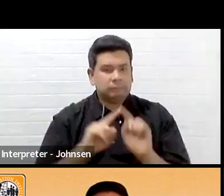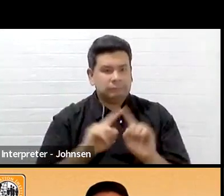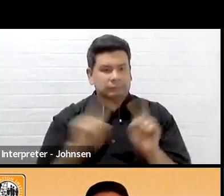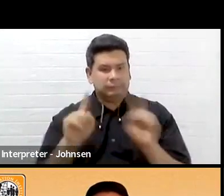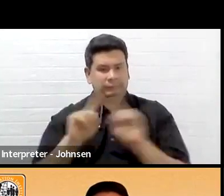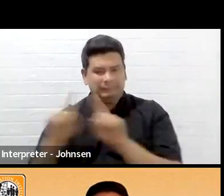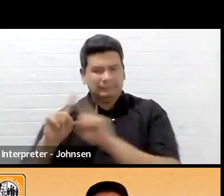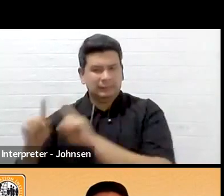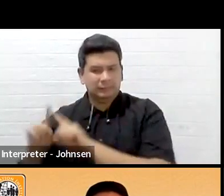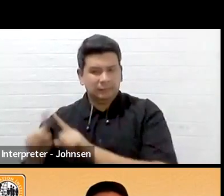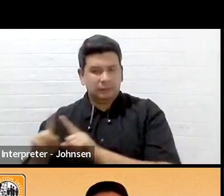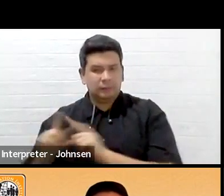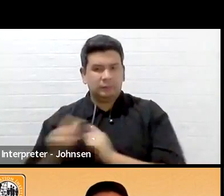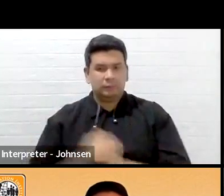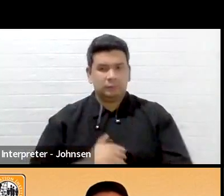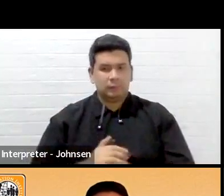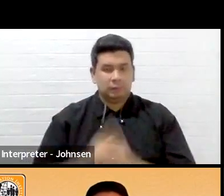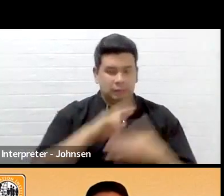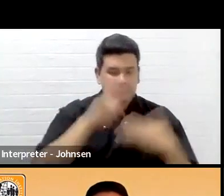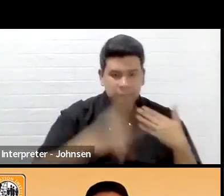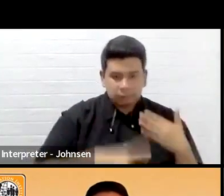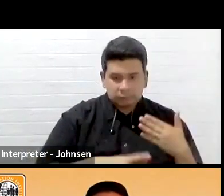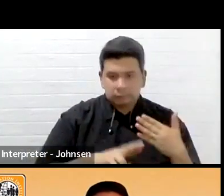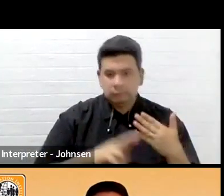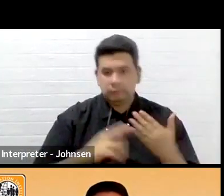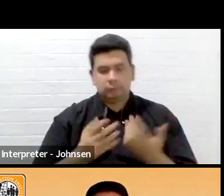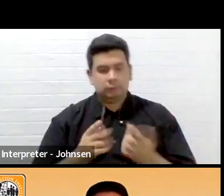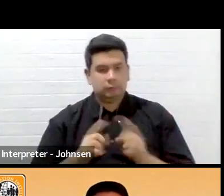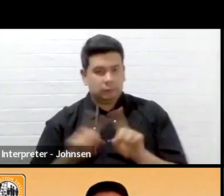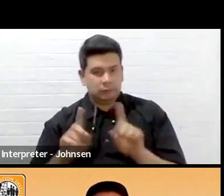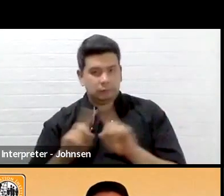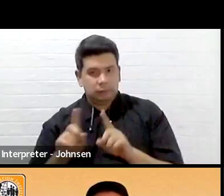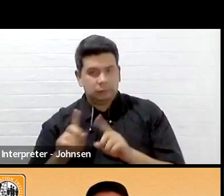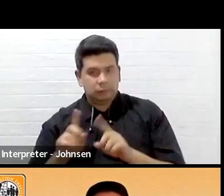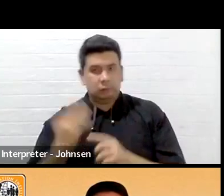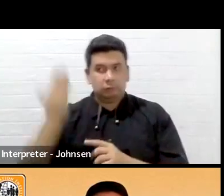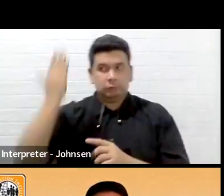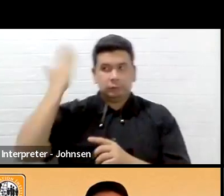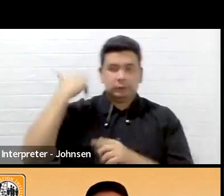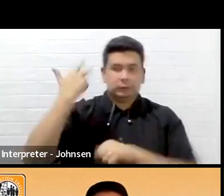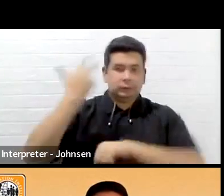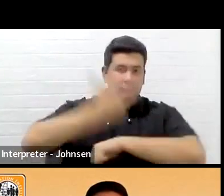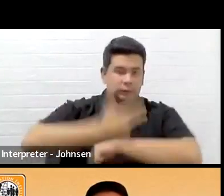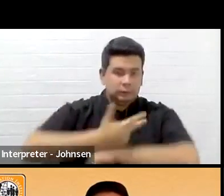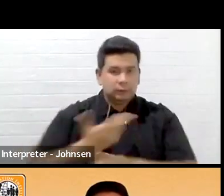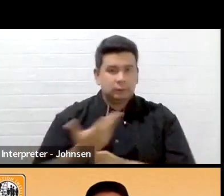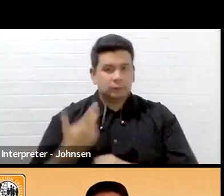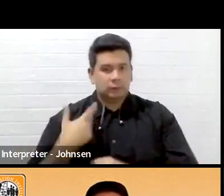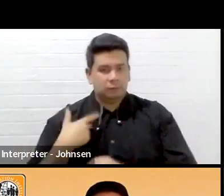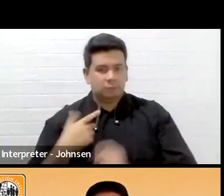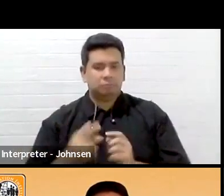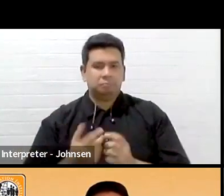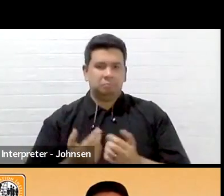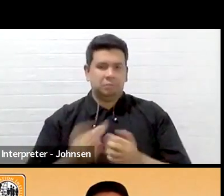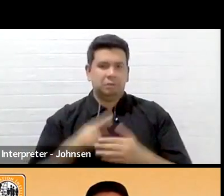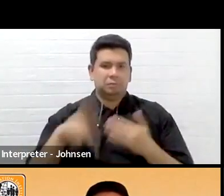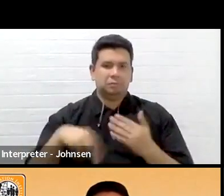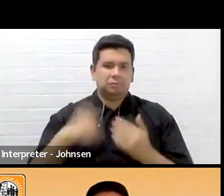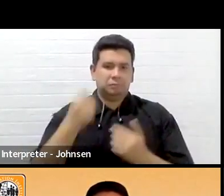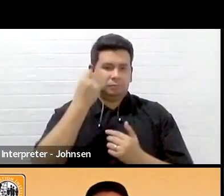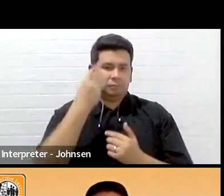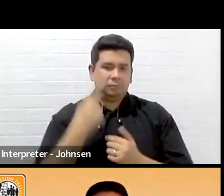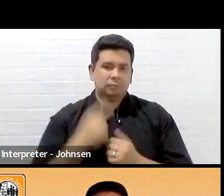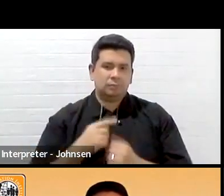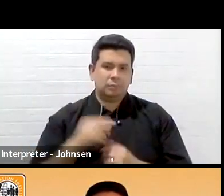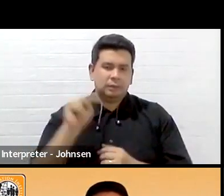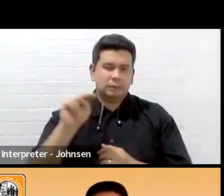magkakaiba yung results. Like 3 days ago, of course, yun yung hottest, no? That's the most recent from Yusek. So we need to